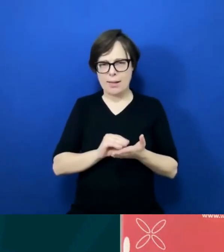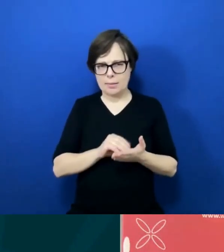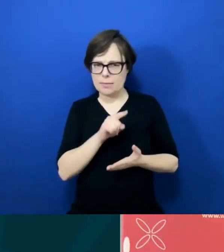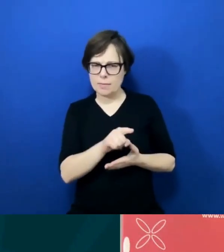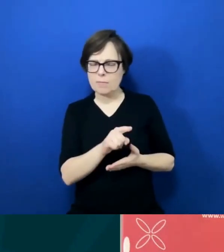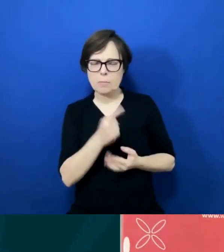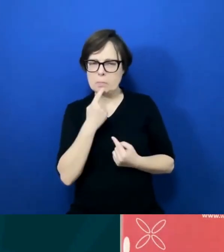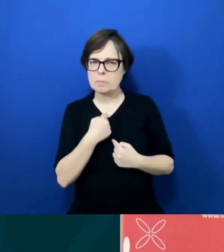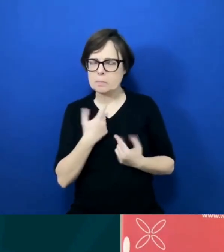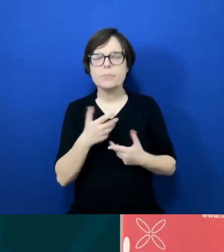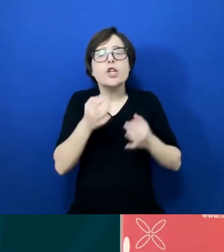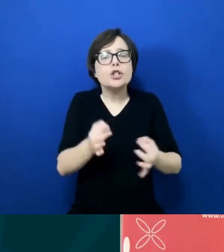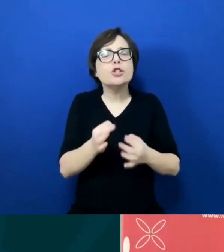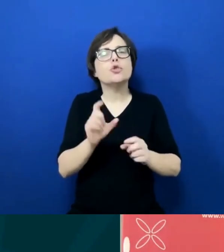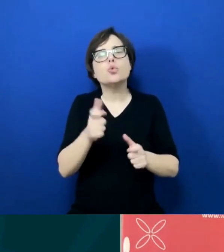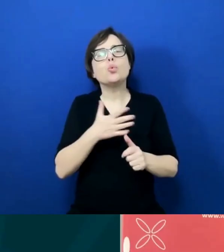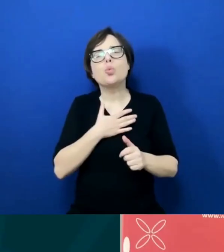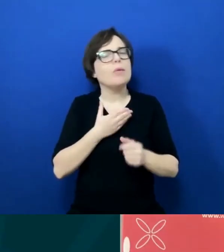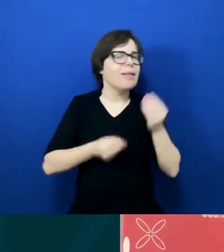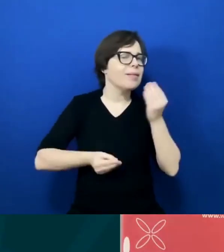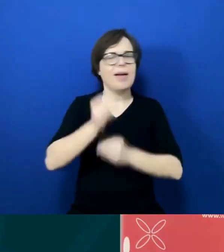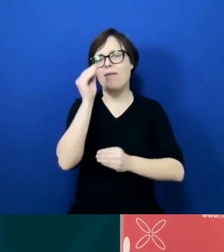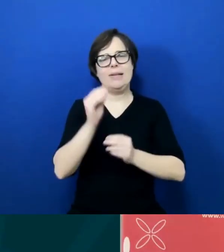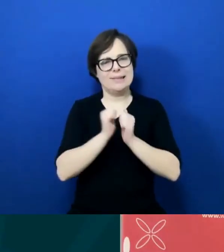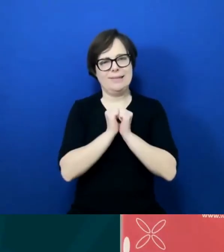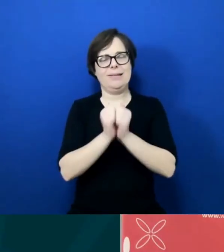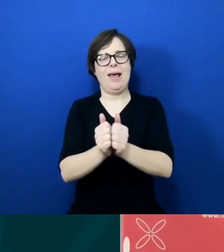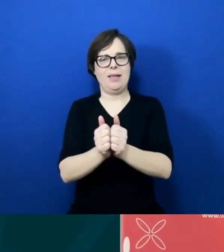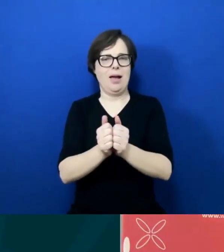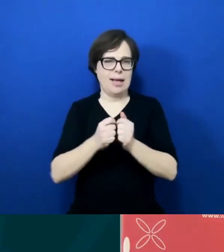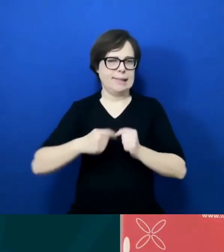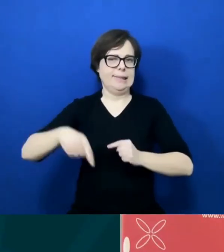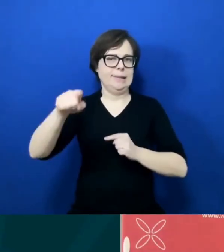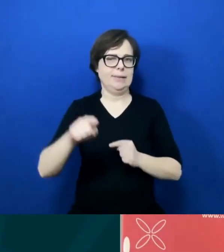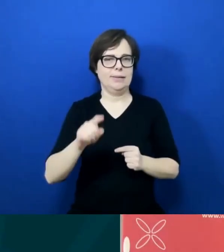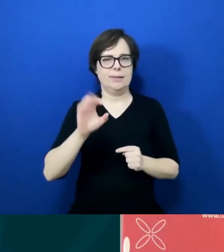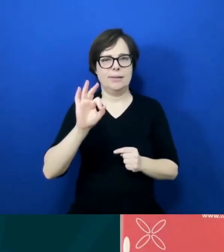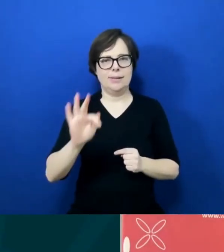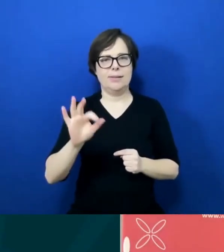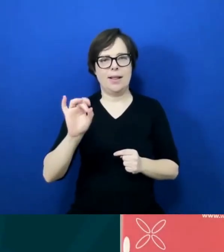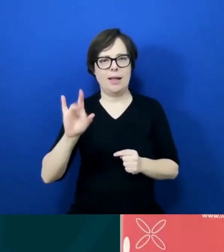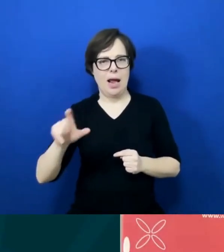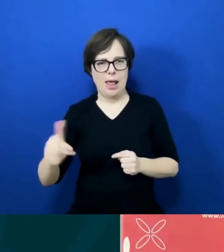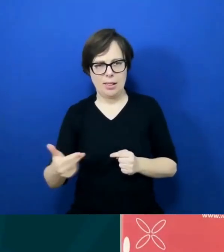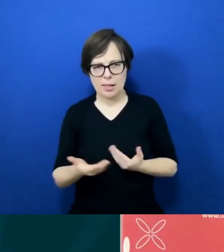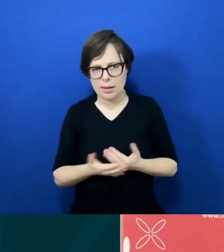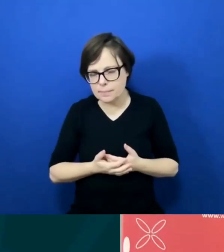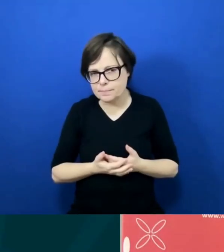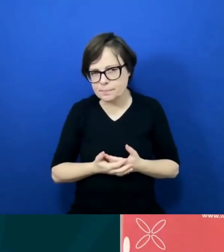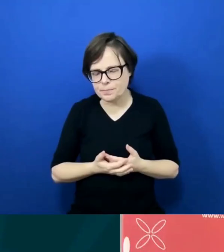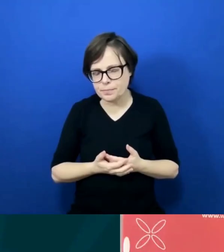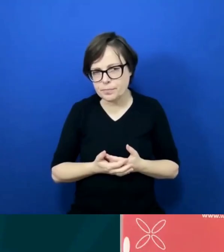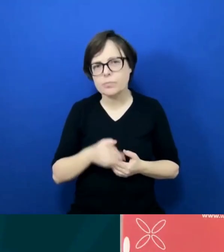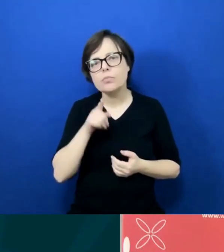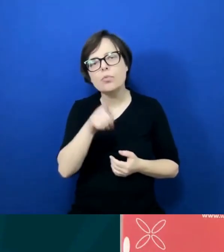personal practical experience, is the biggest challenge that you face? If you were to talk just about the